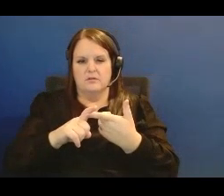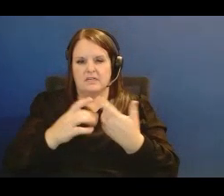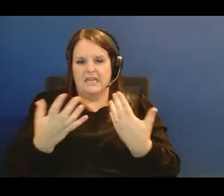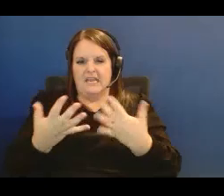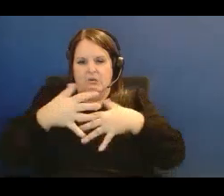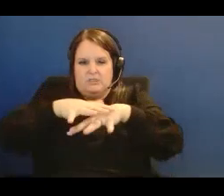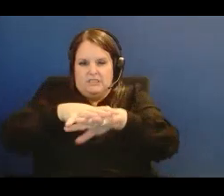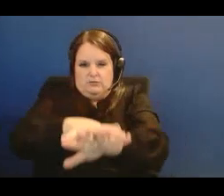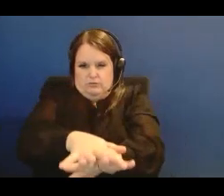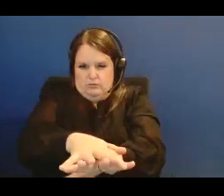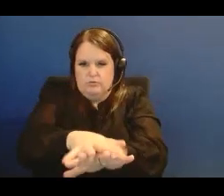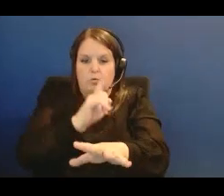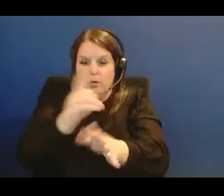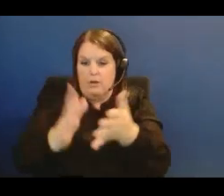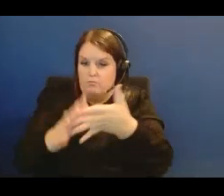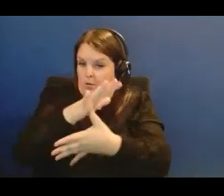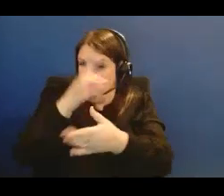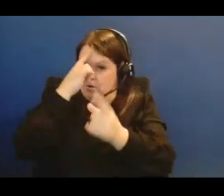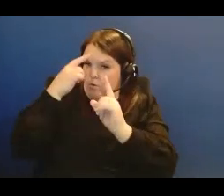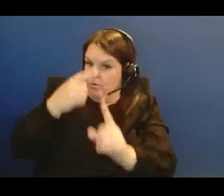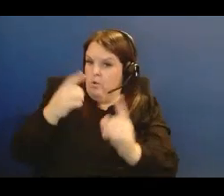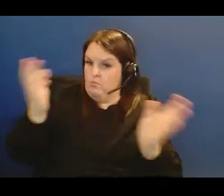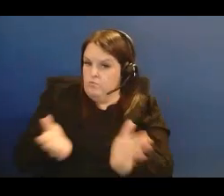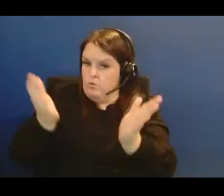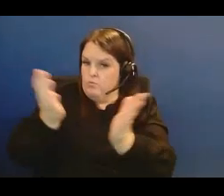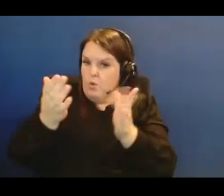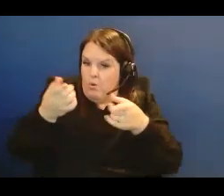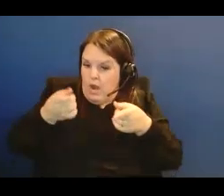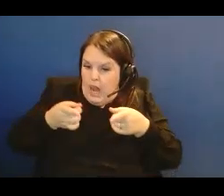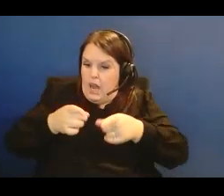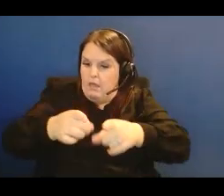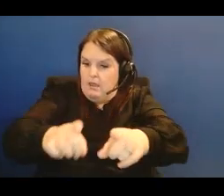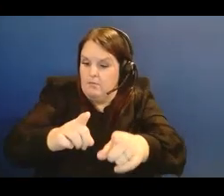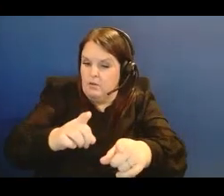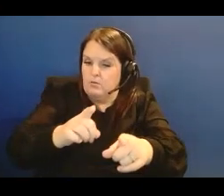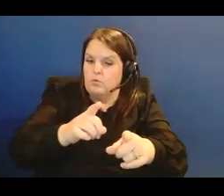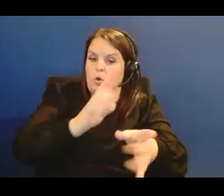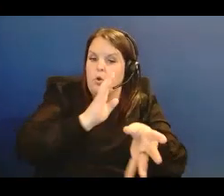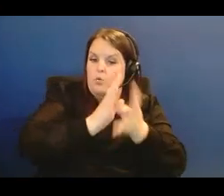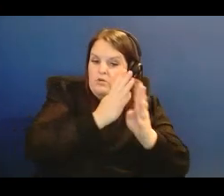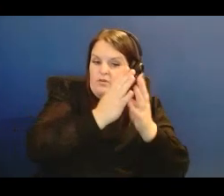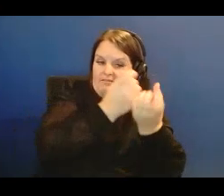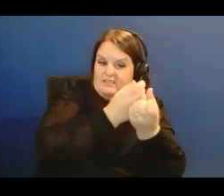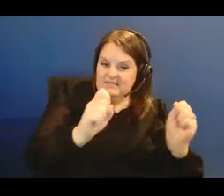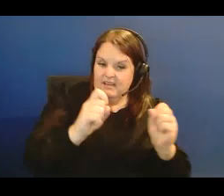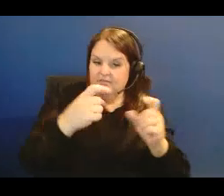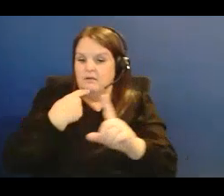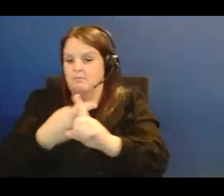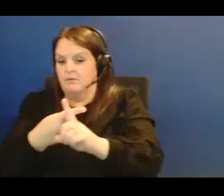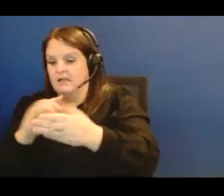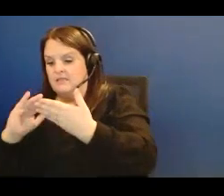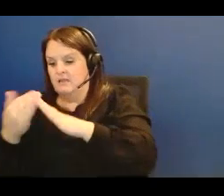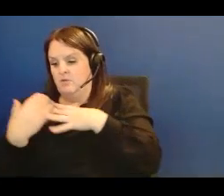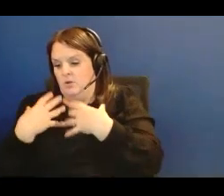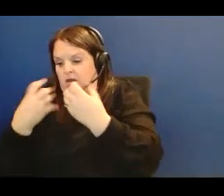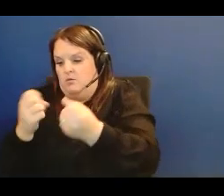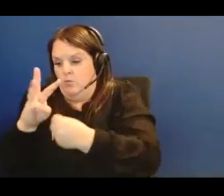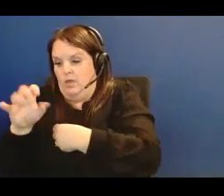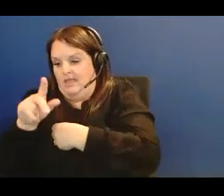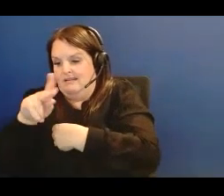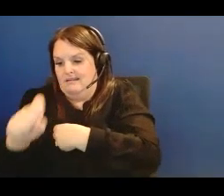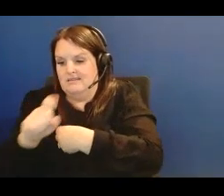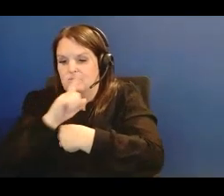So one of our primary goals is to promote alignment between traffic safety and community wellness through shared strategies and messaging. So